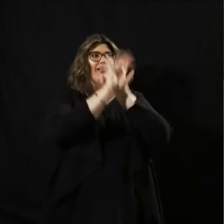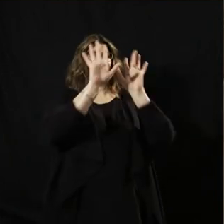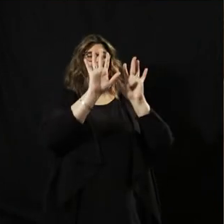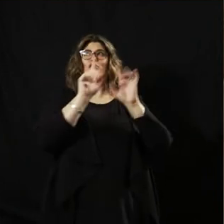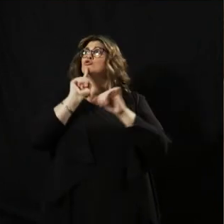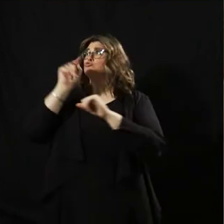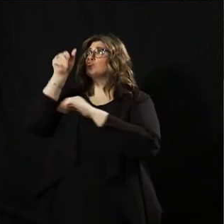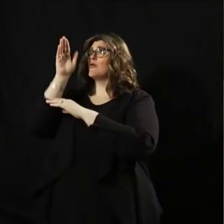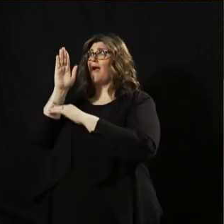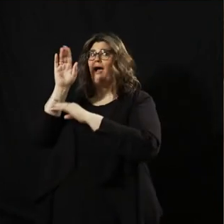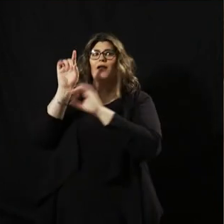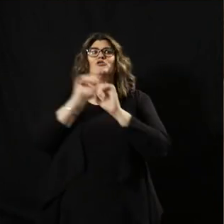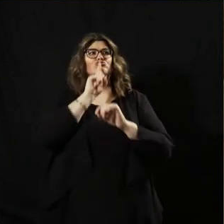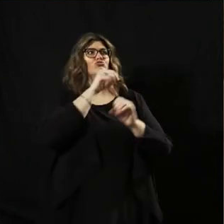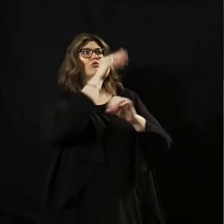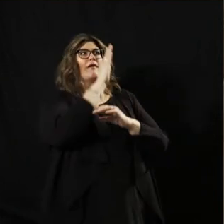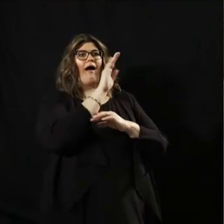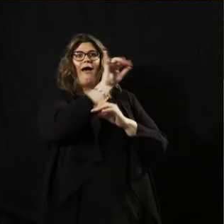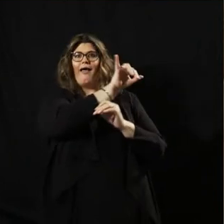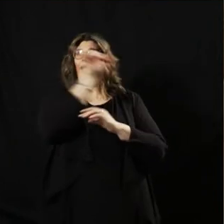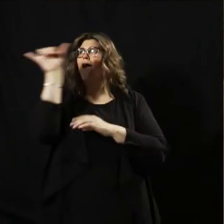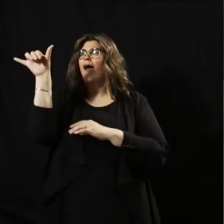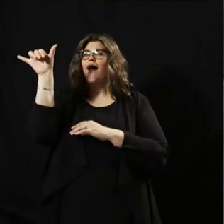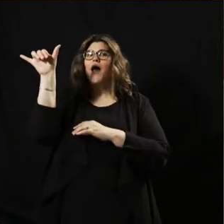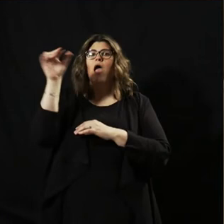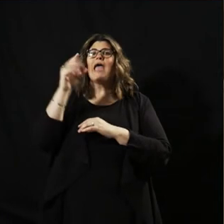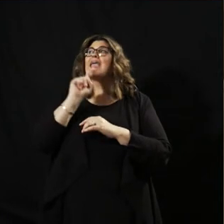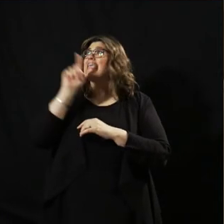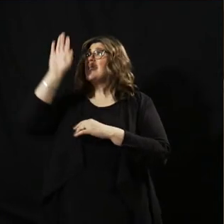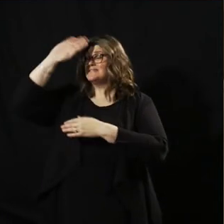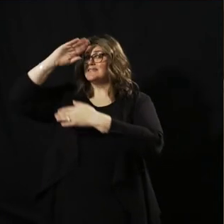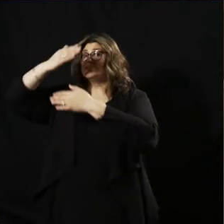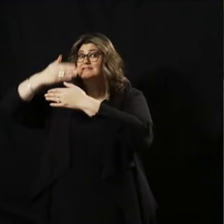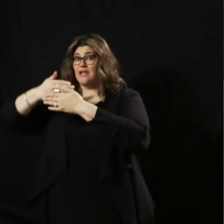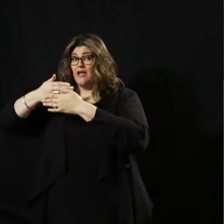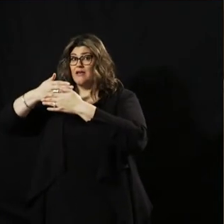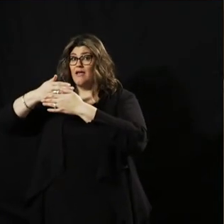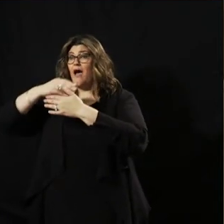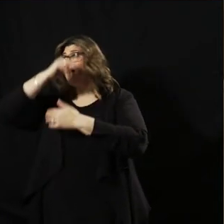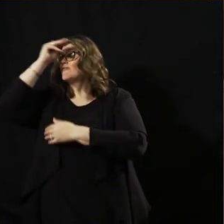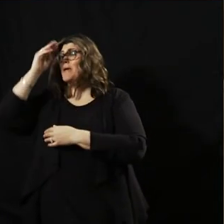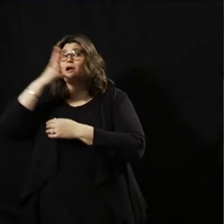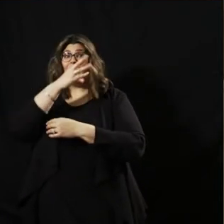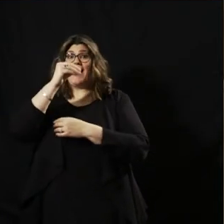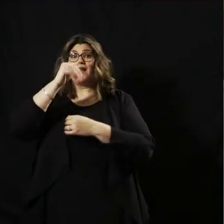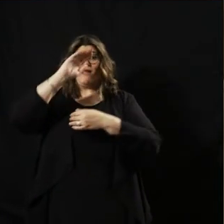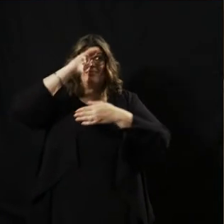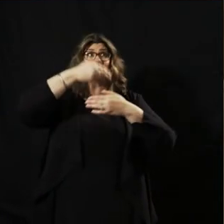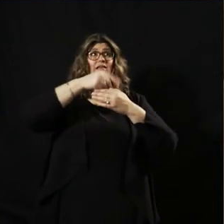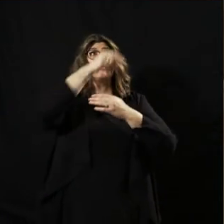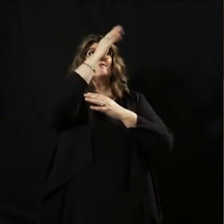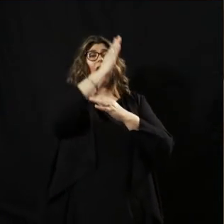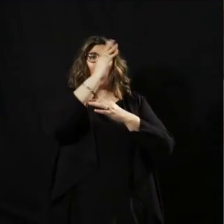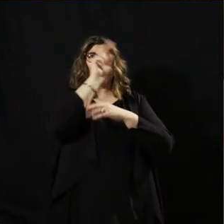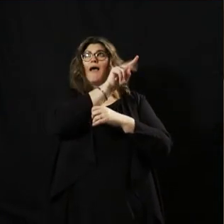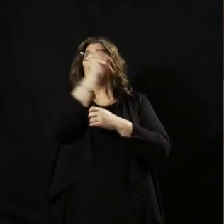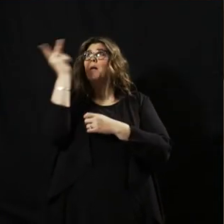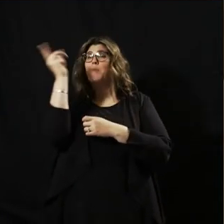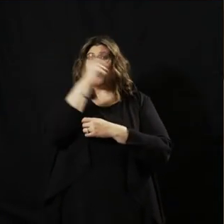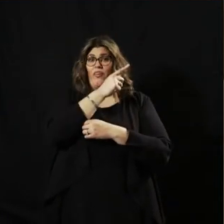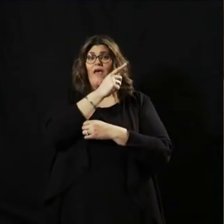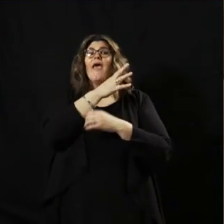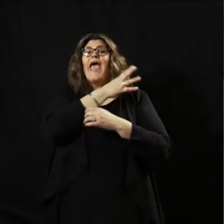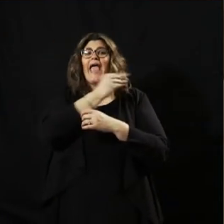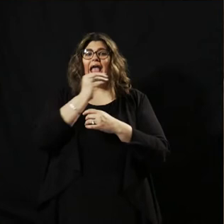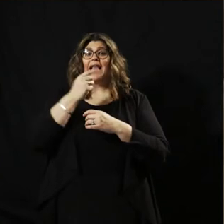true God from true God. He is the Son of Mary and the Son of God. He tells us to